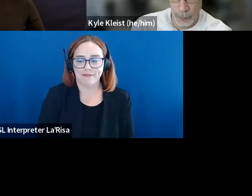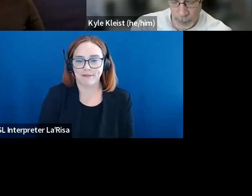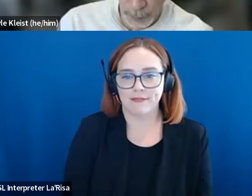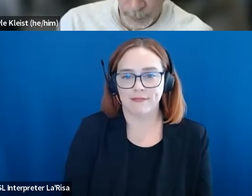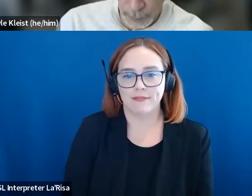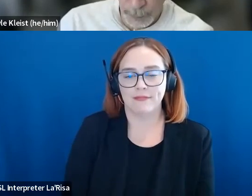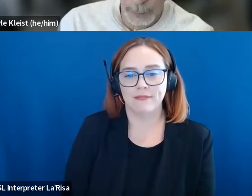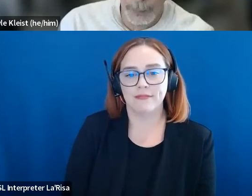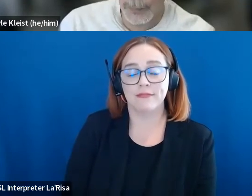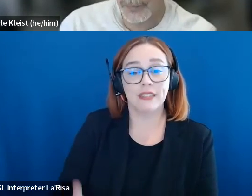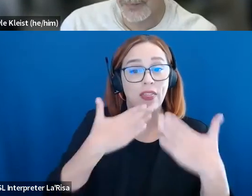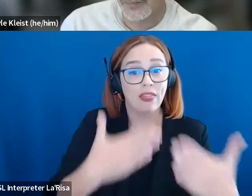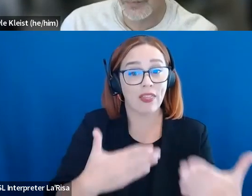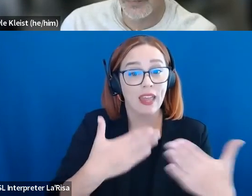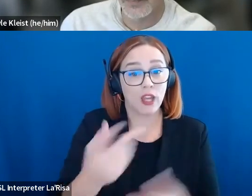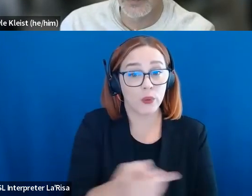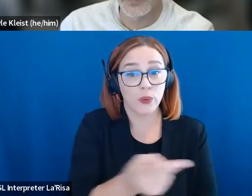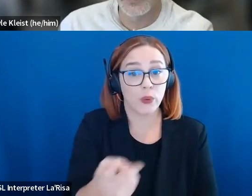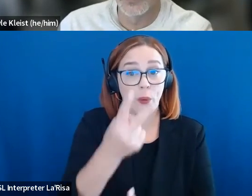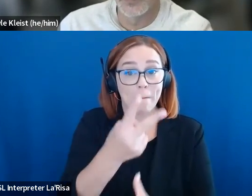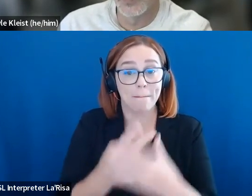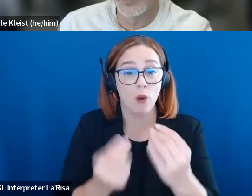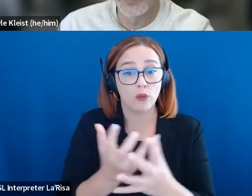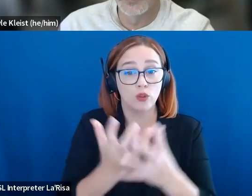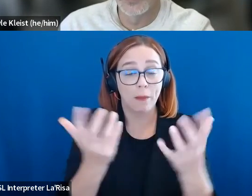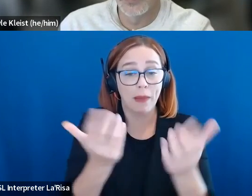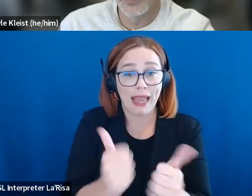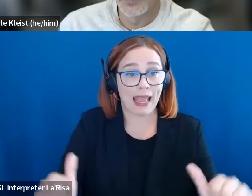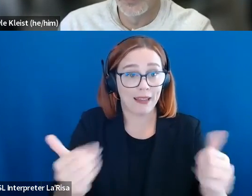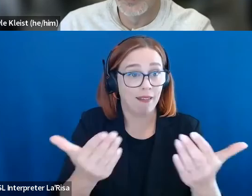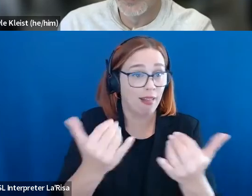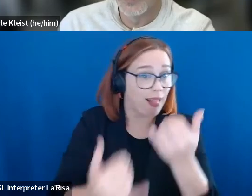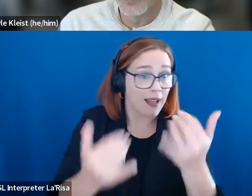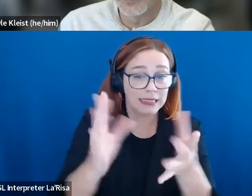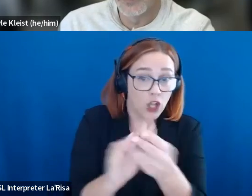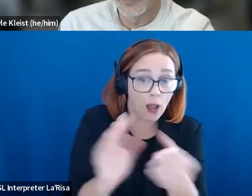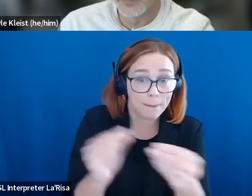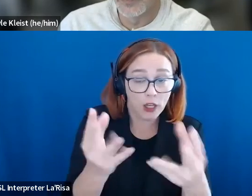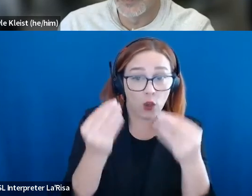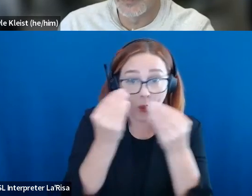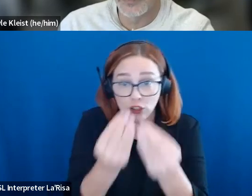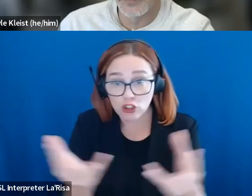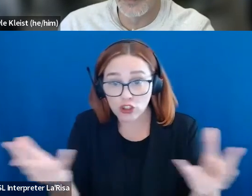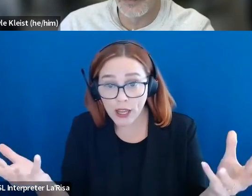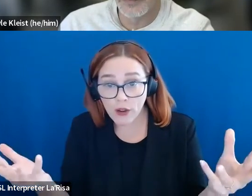This is Shaylin. Thank you both so much. Any last comments you'd like to share with the folks that are joining us today?